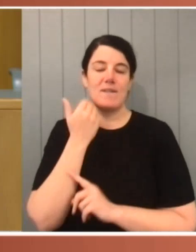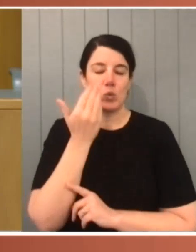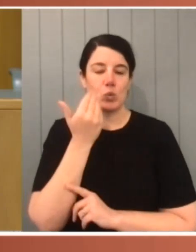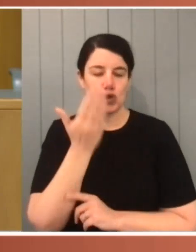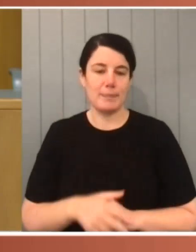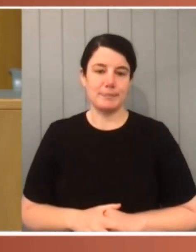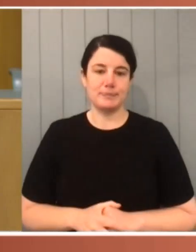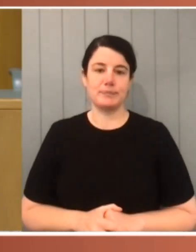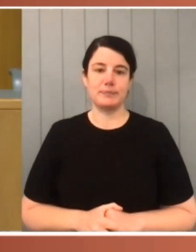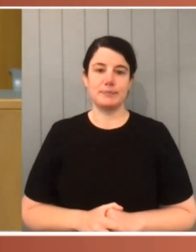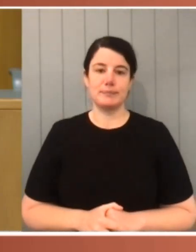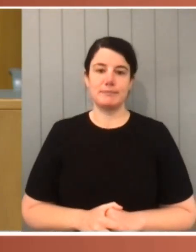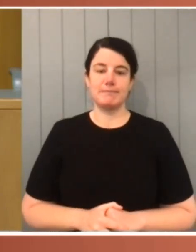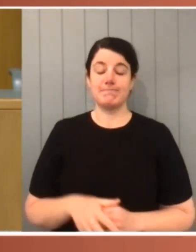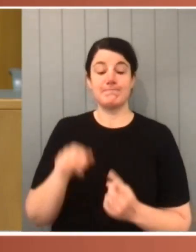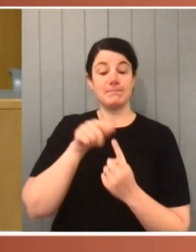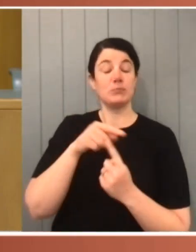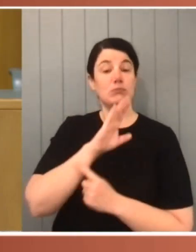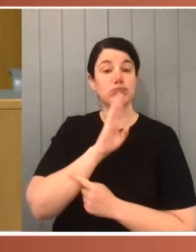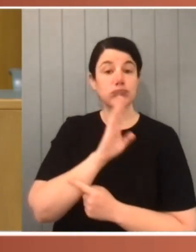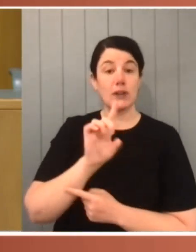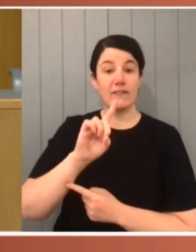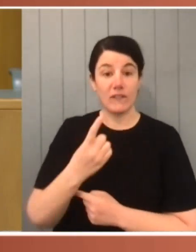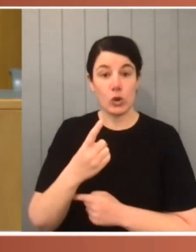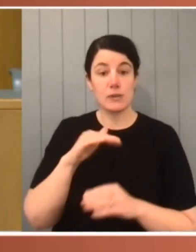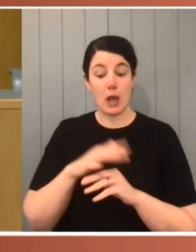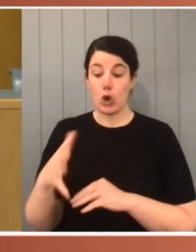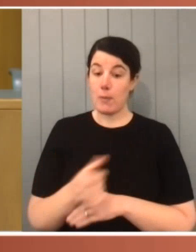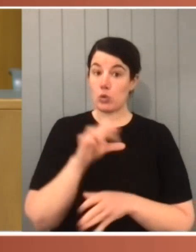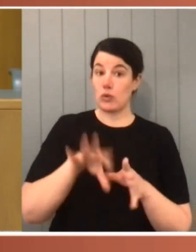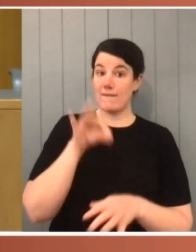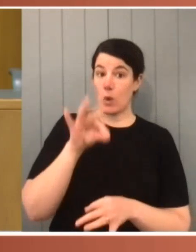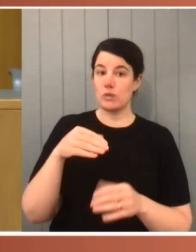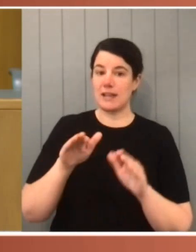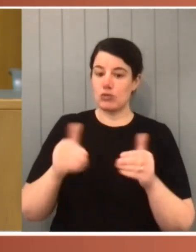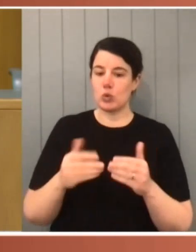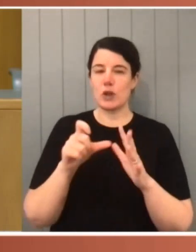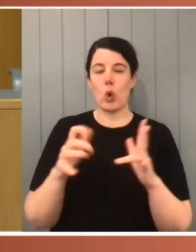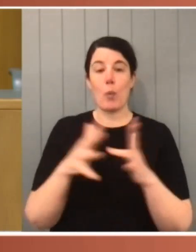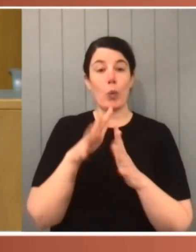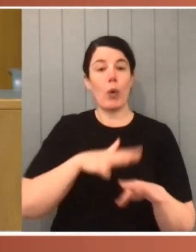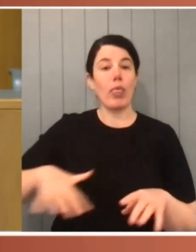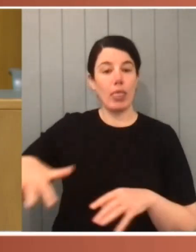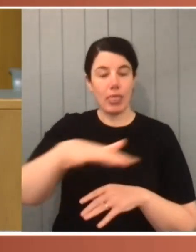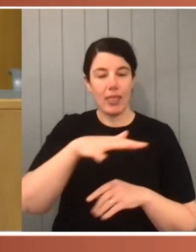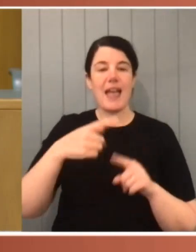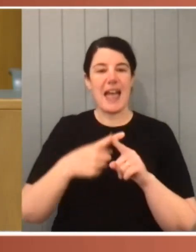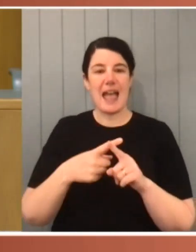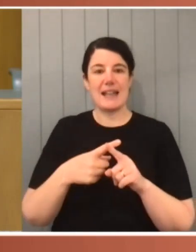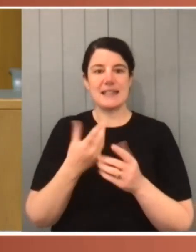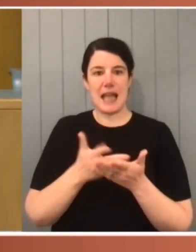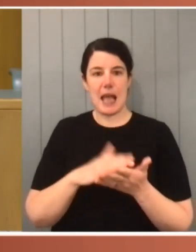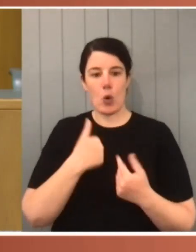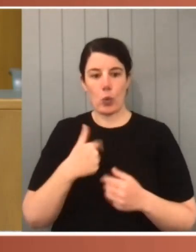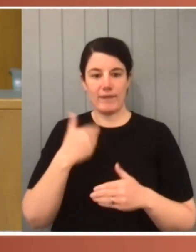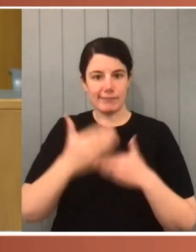speak first to outline the historical context in which compulsory voting was introduced at the Commonwealth level and reflect on the factors which have guarded against its